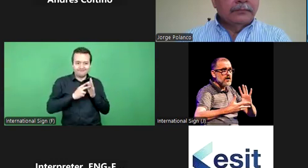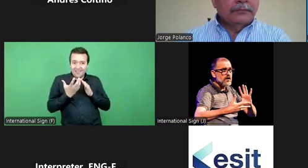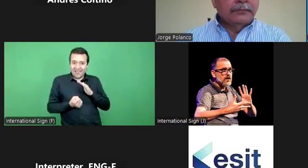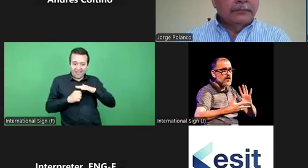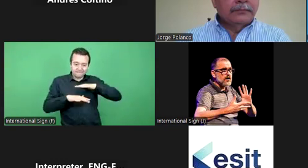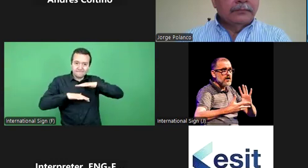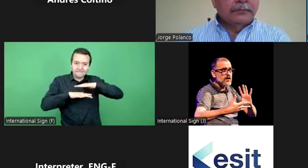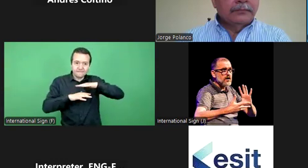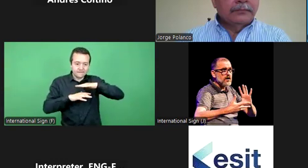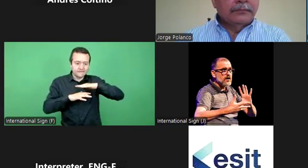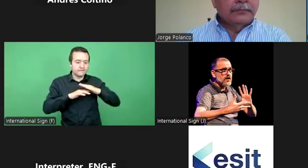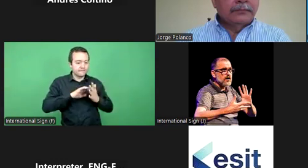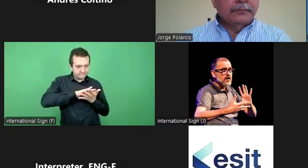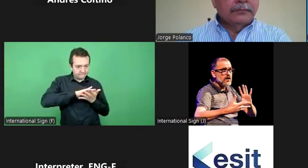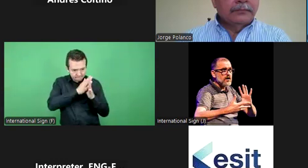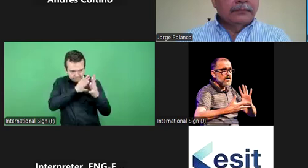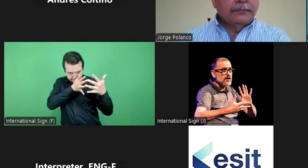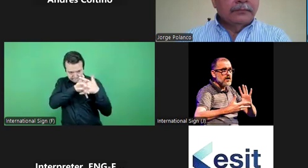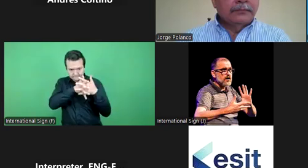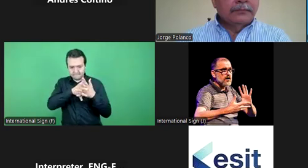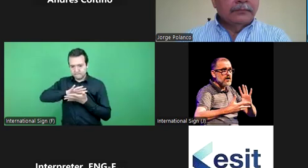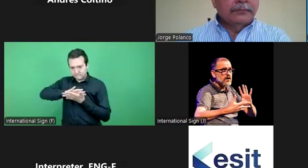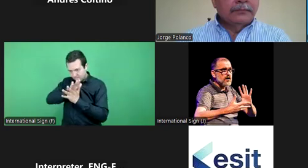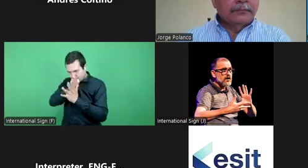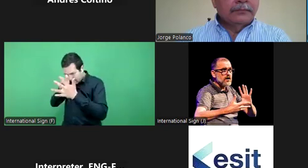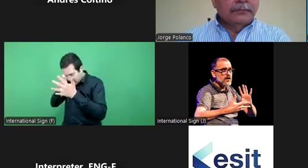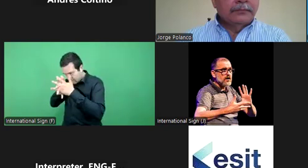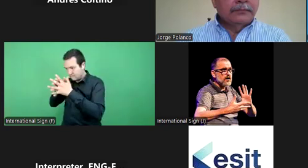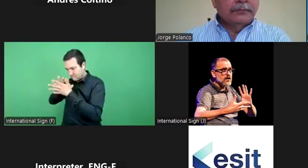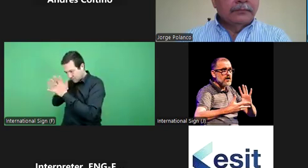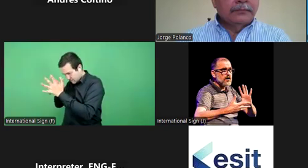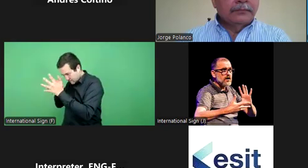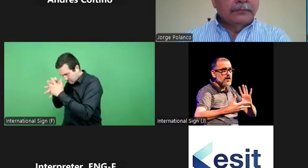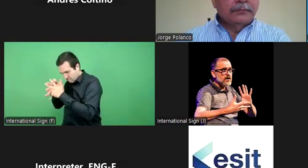be utilized to ensure that you have the outcomes that you require.